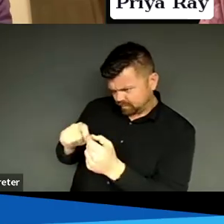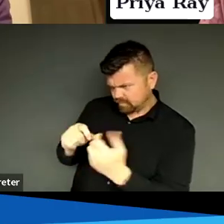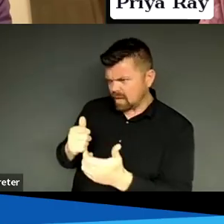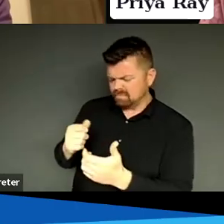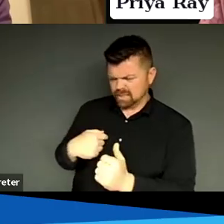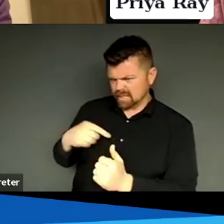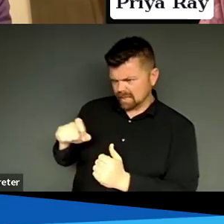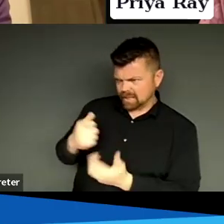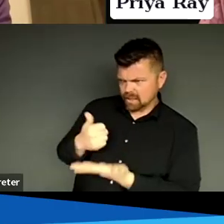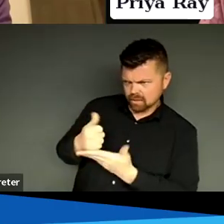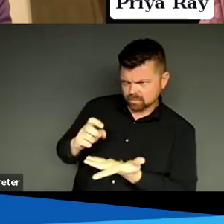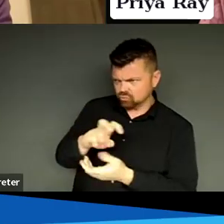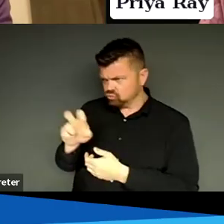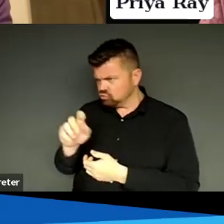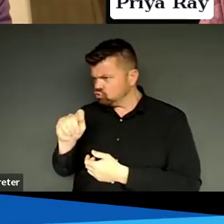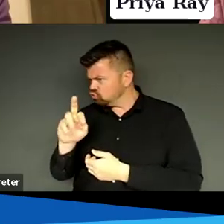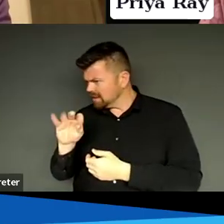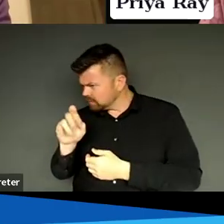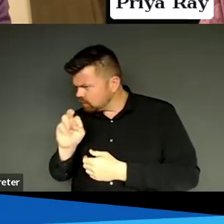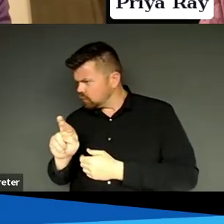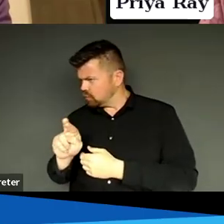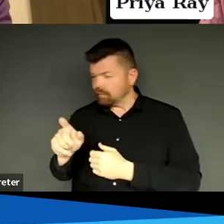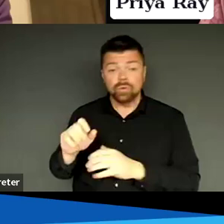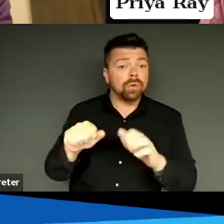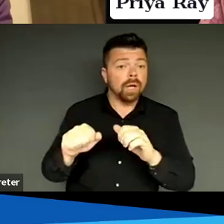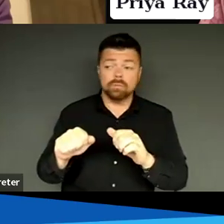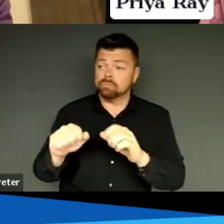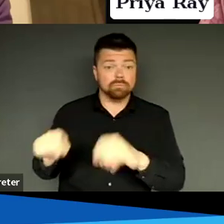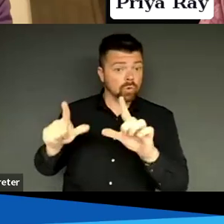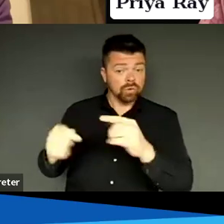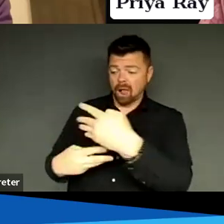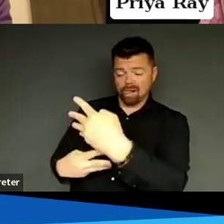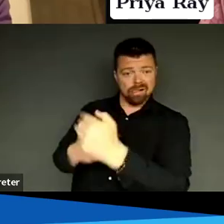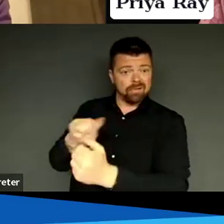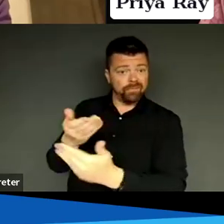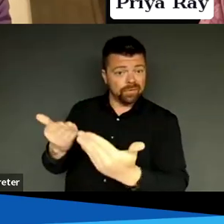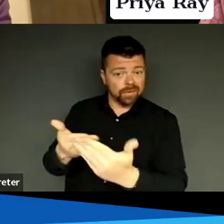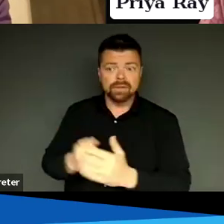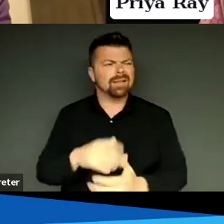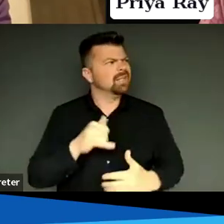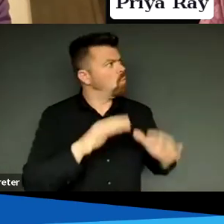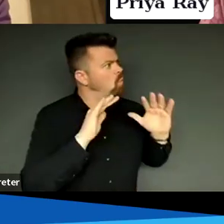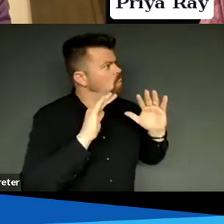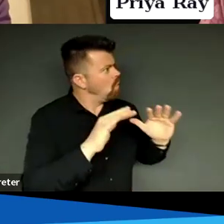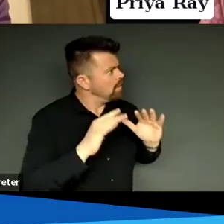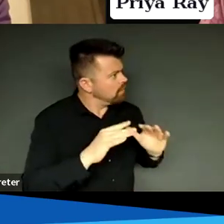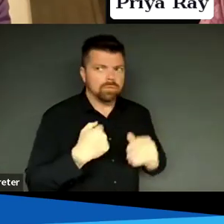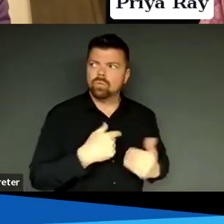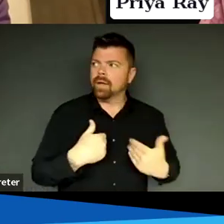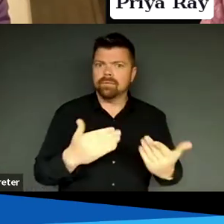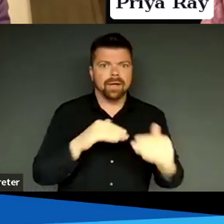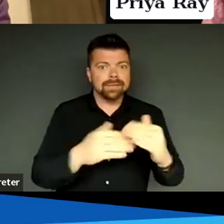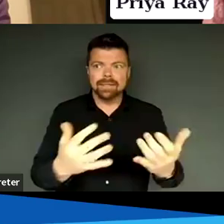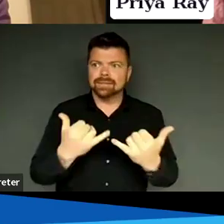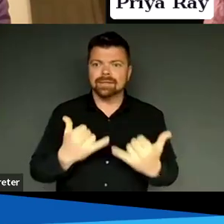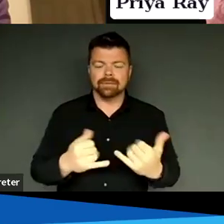transfers, you probably can pull up a few things. And isn't that wonderful that we have access now that